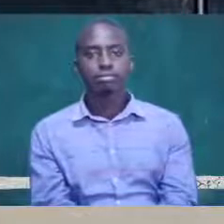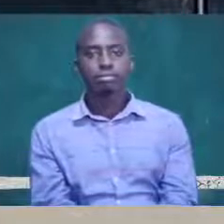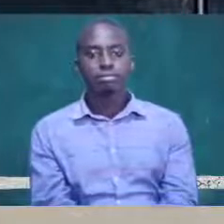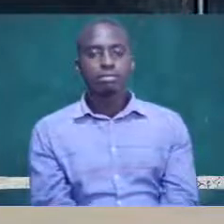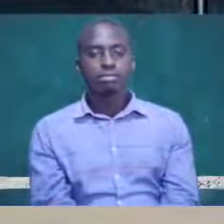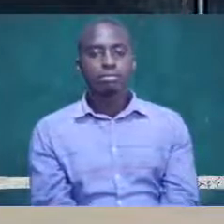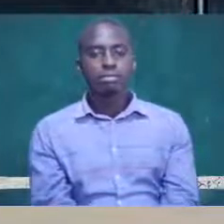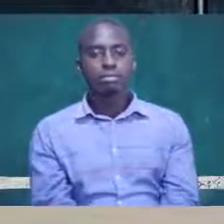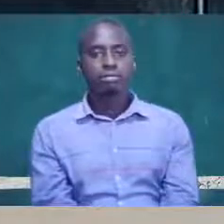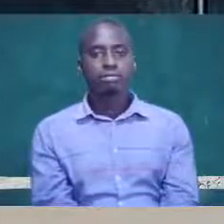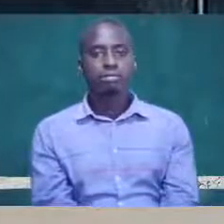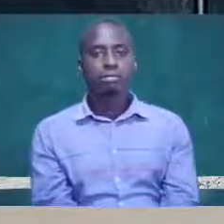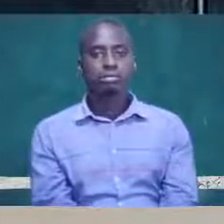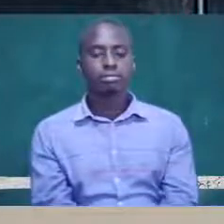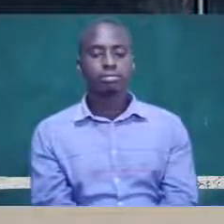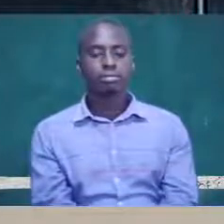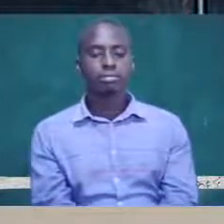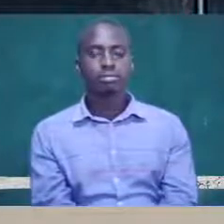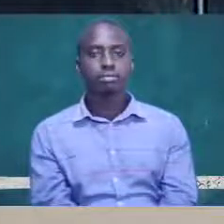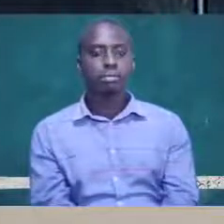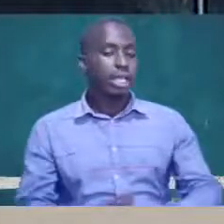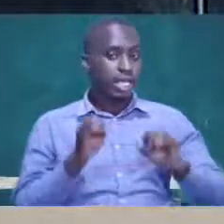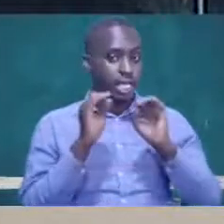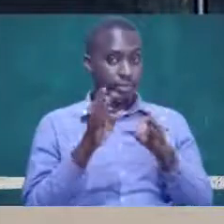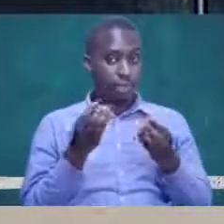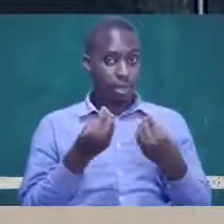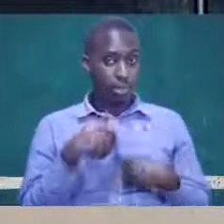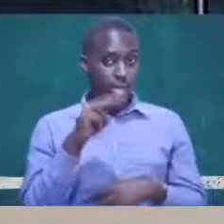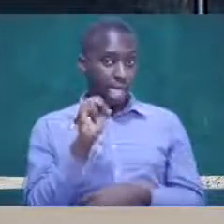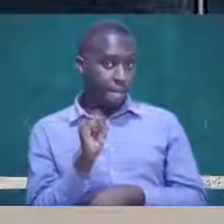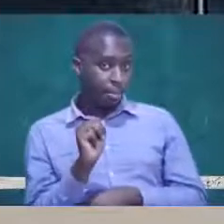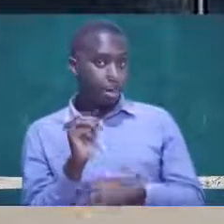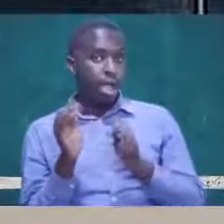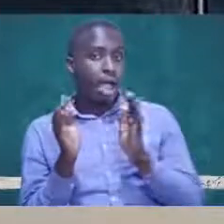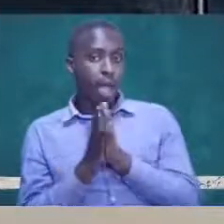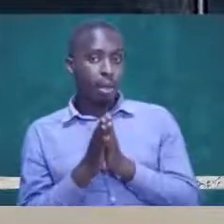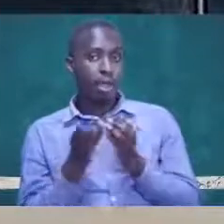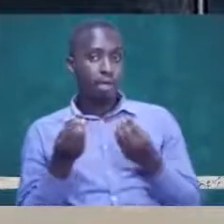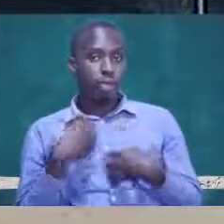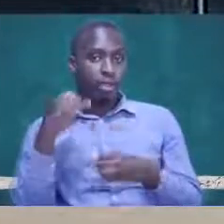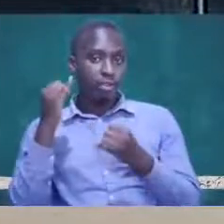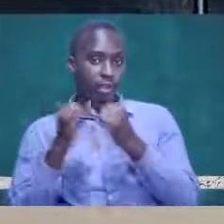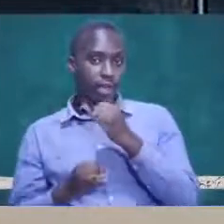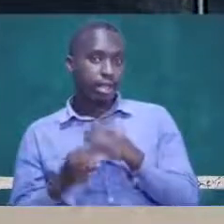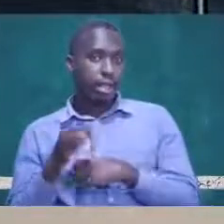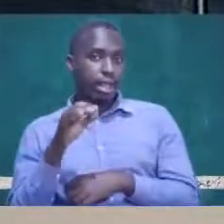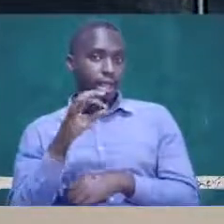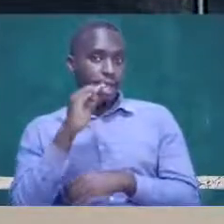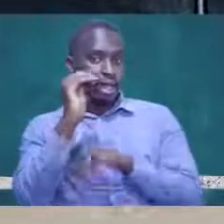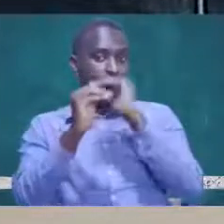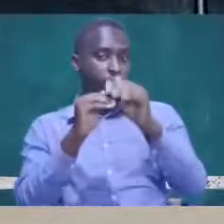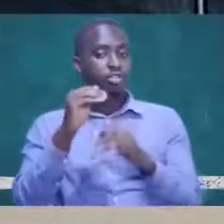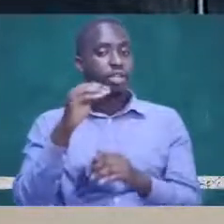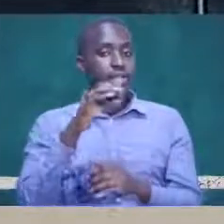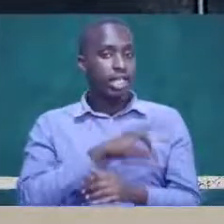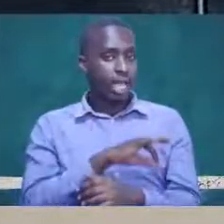And how do we get a change in expenditure? Given the multiplier and given the final level of income. Now, to get change